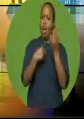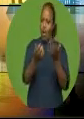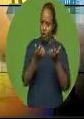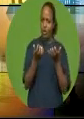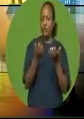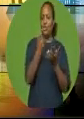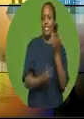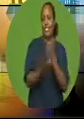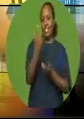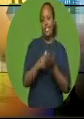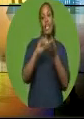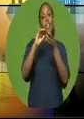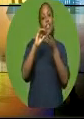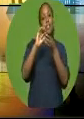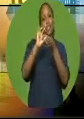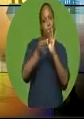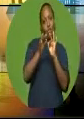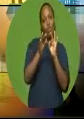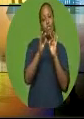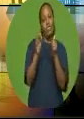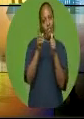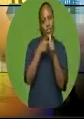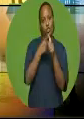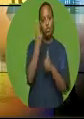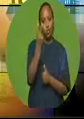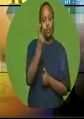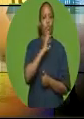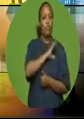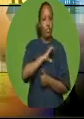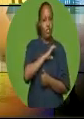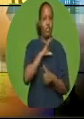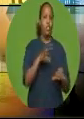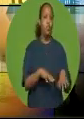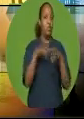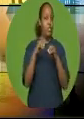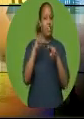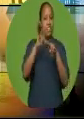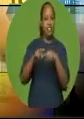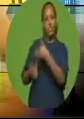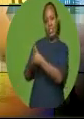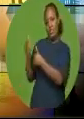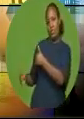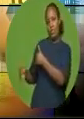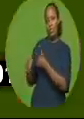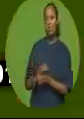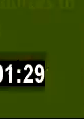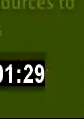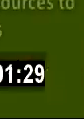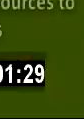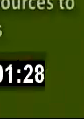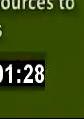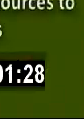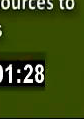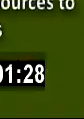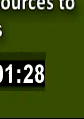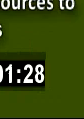I want you to discuss the meaning of the first two features with the students sitting next to you.